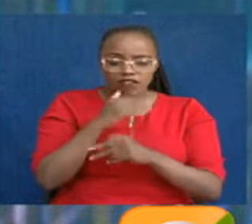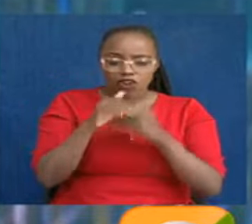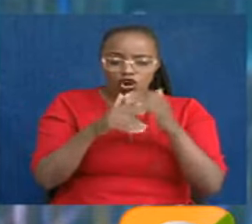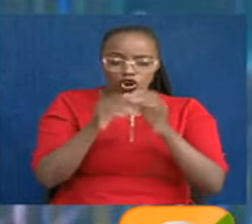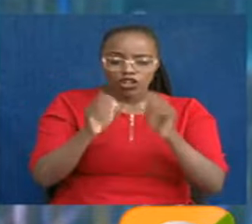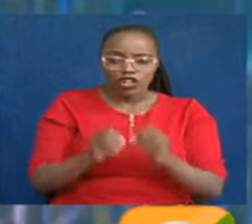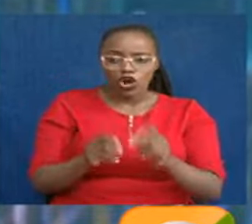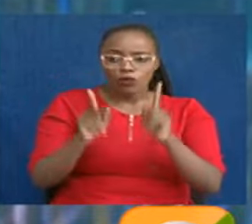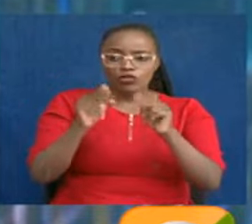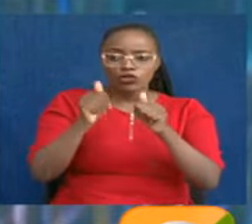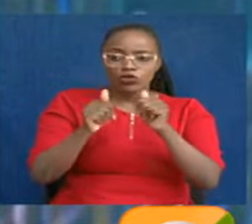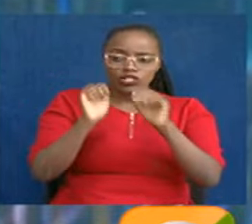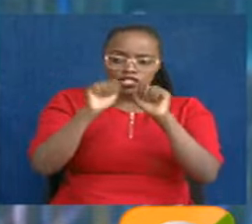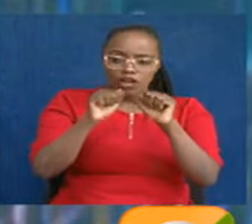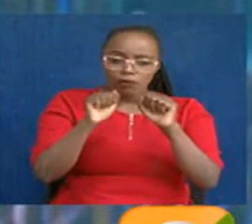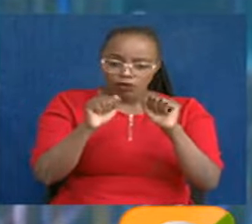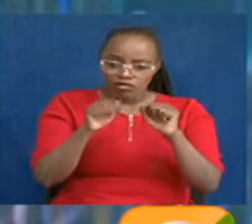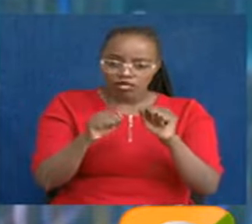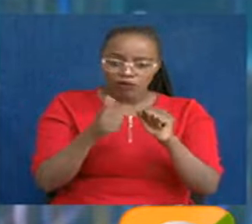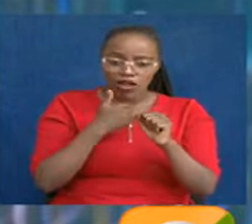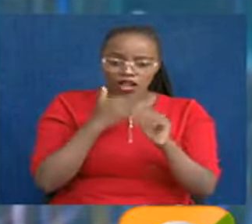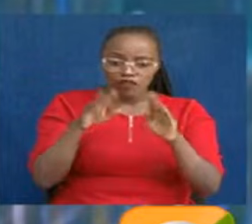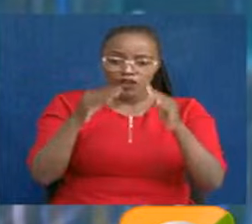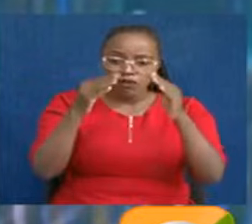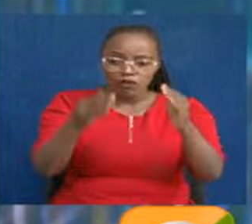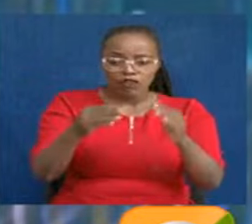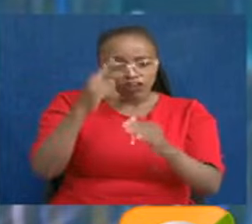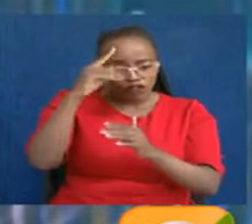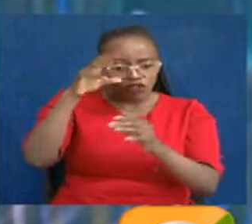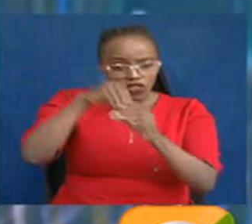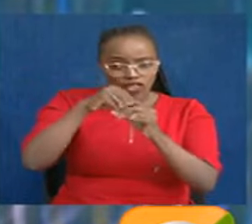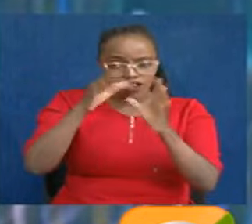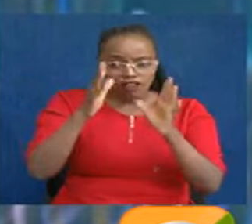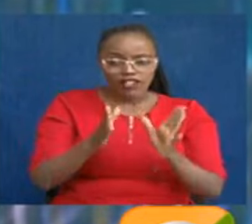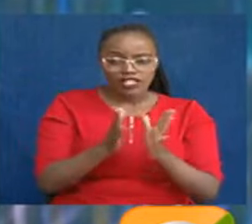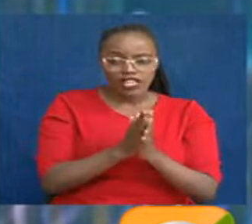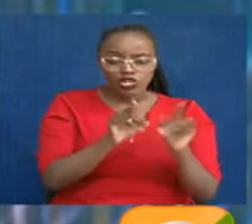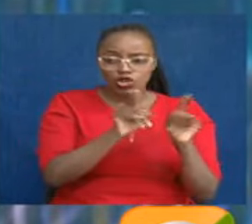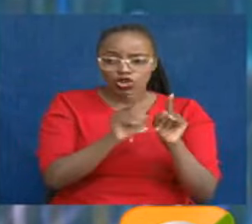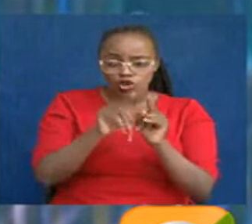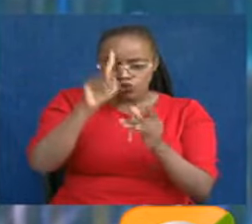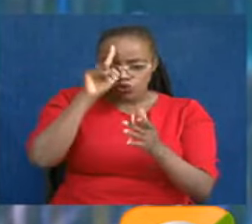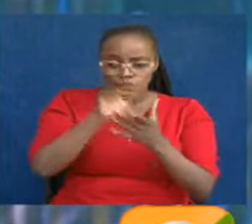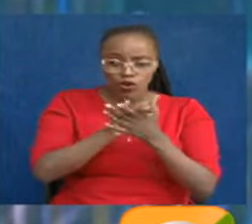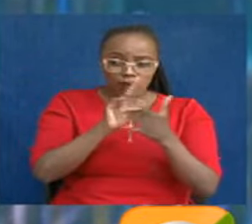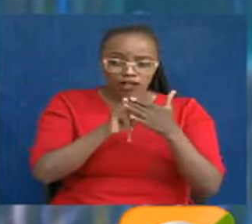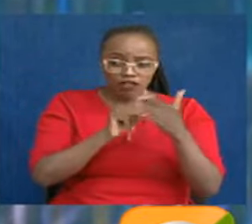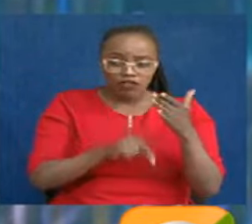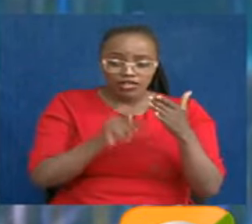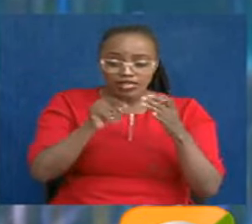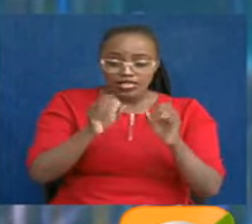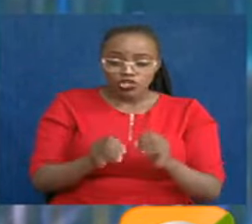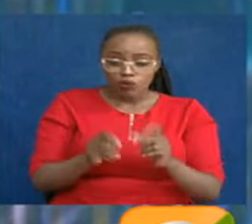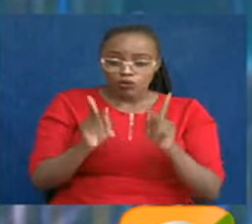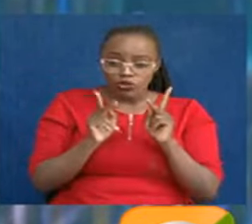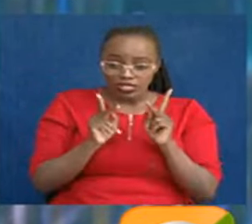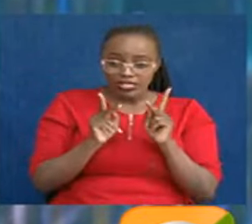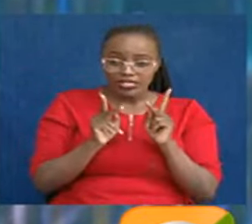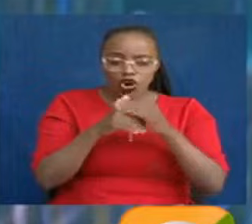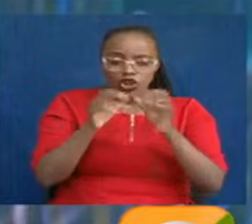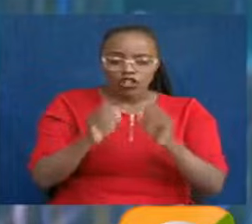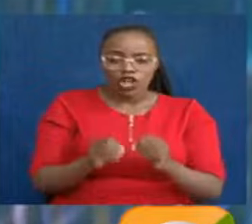that we've been able to provide to the investors, and we believe that with this opportunity,